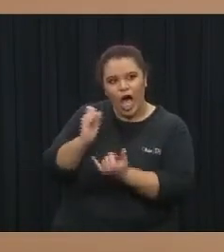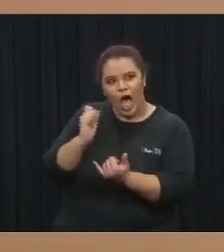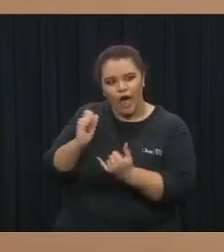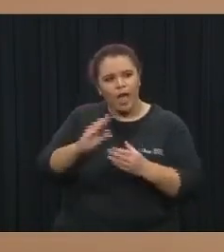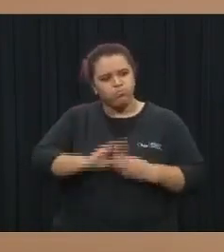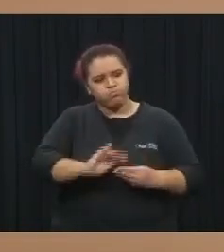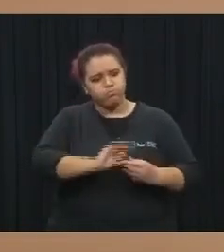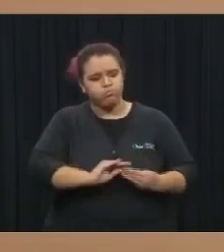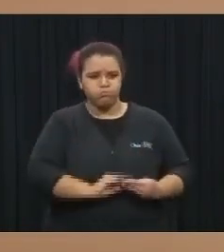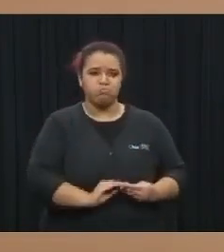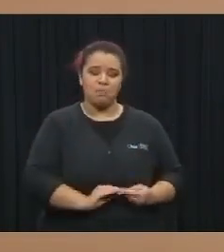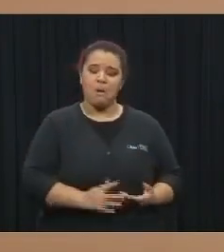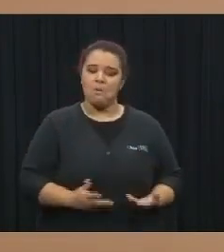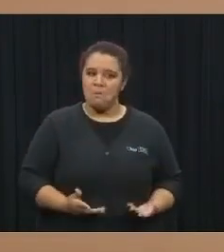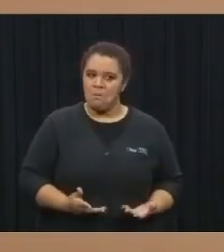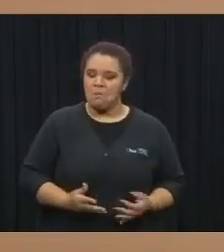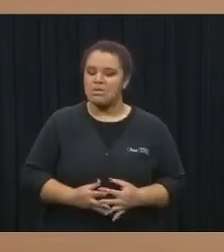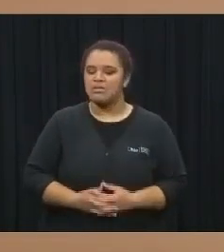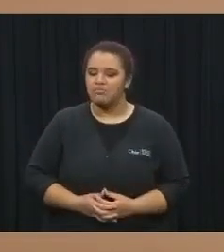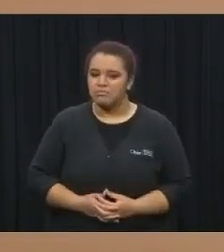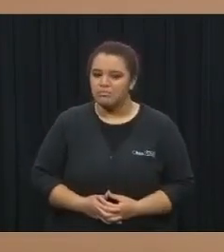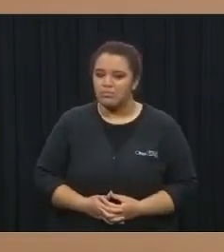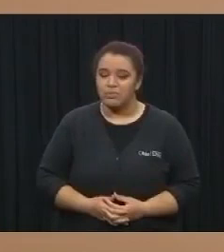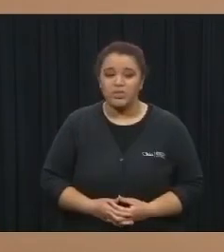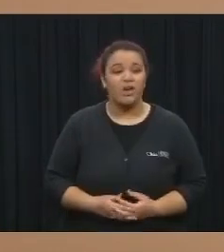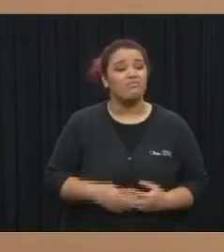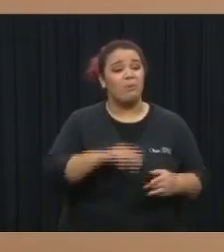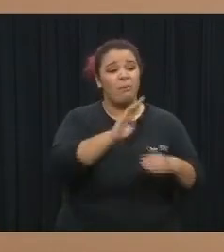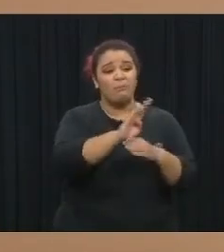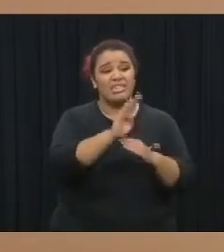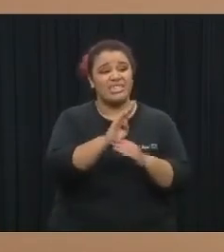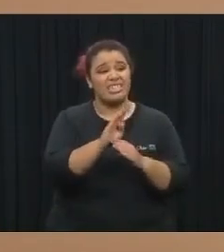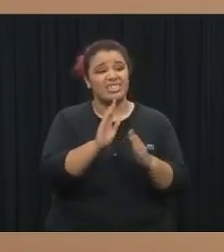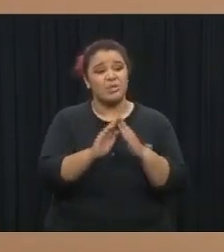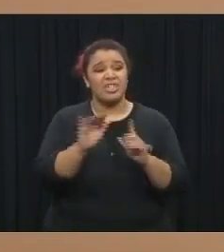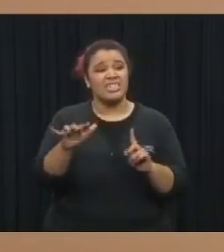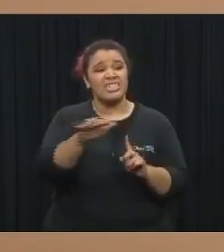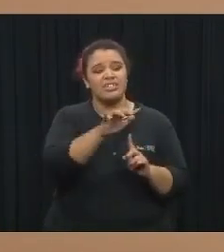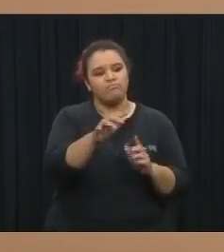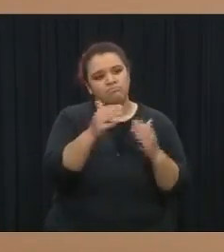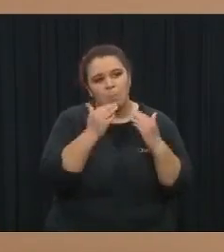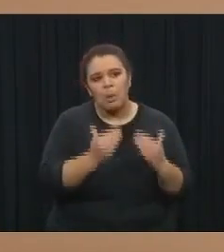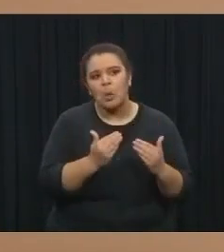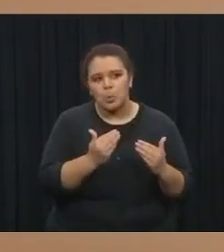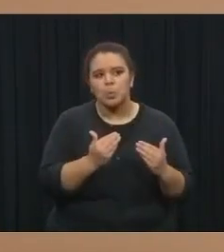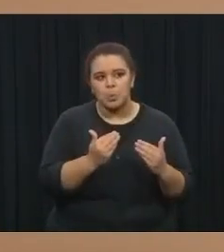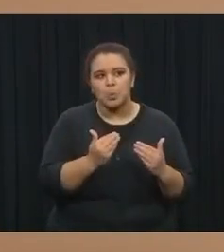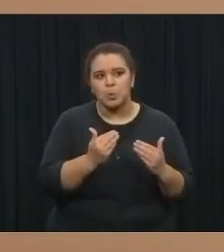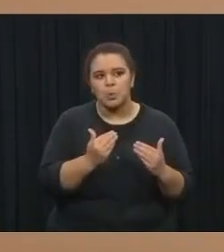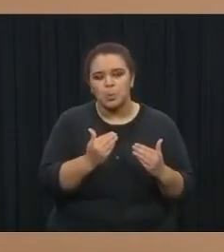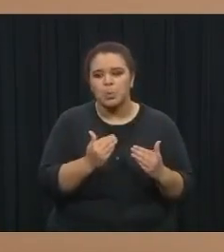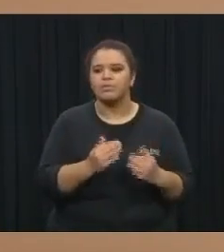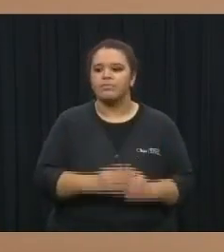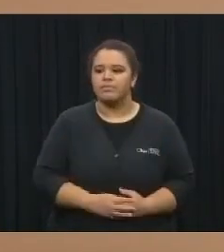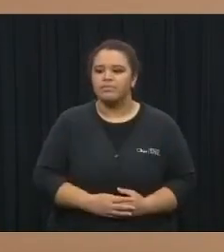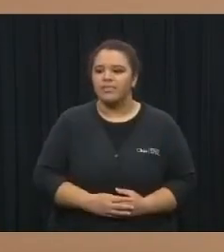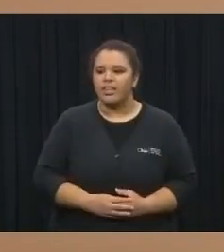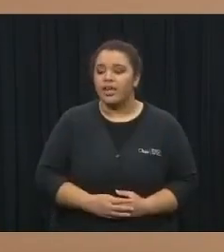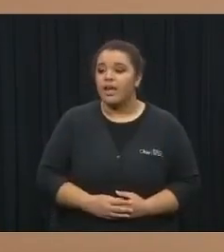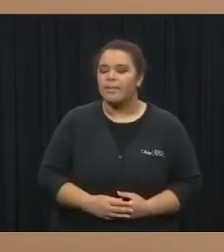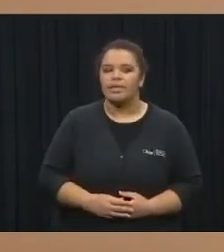say, and again, it's my thanks to the business community, I've had some major offers from major